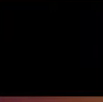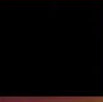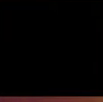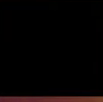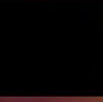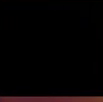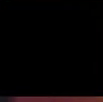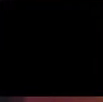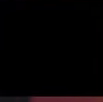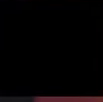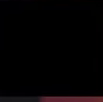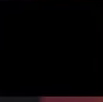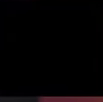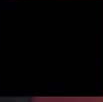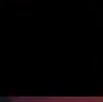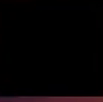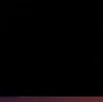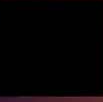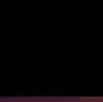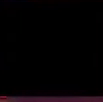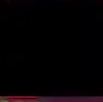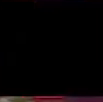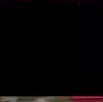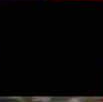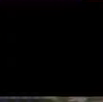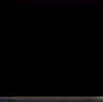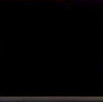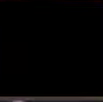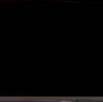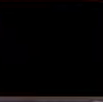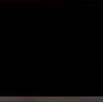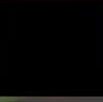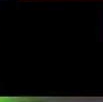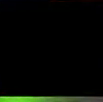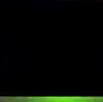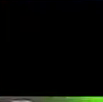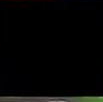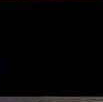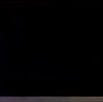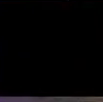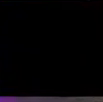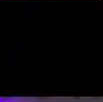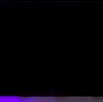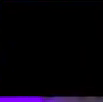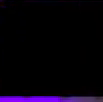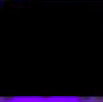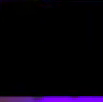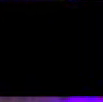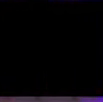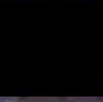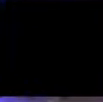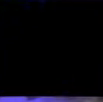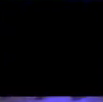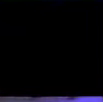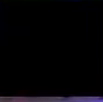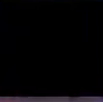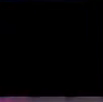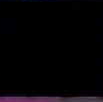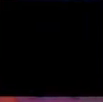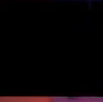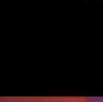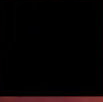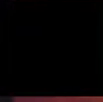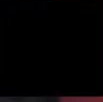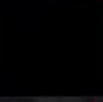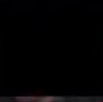McKenzie taught his people that if they wanted to meet God, they had to fast and kill themselves